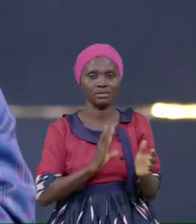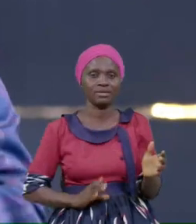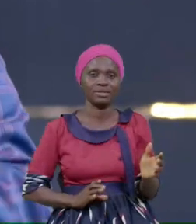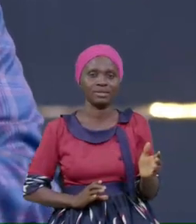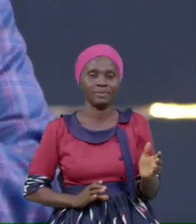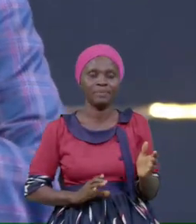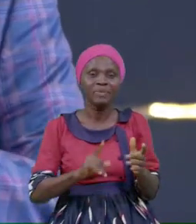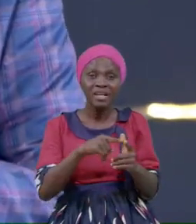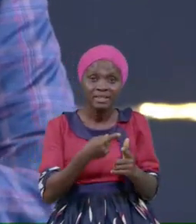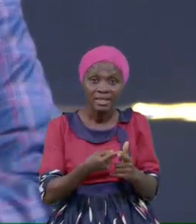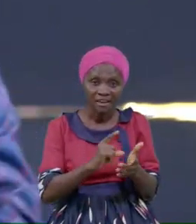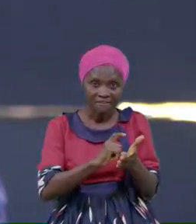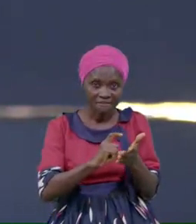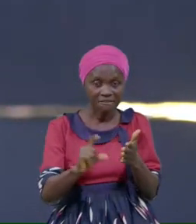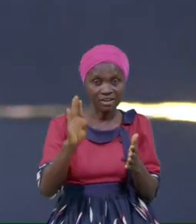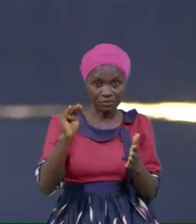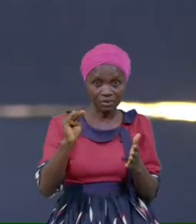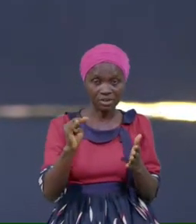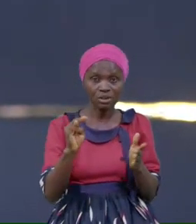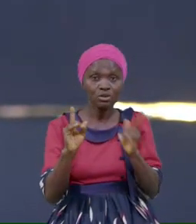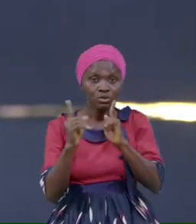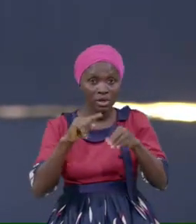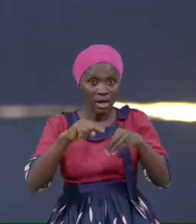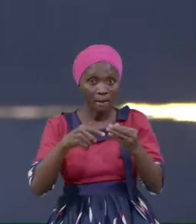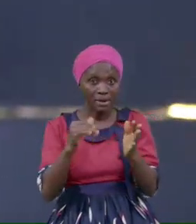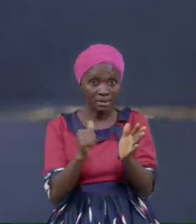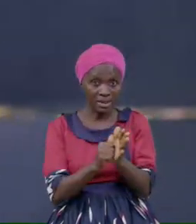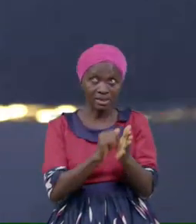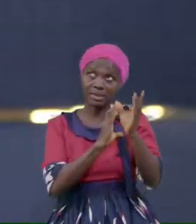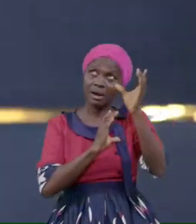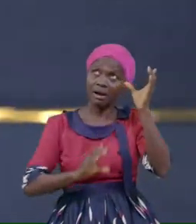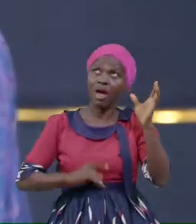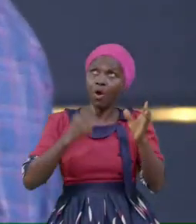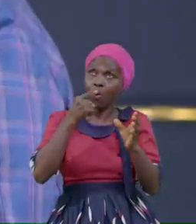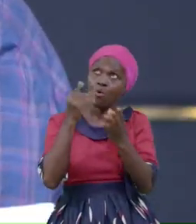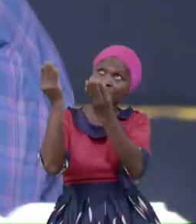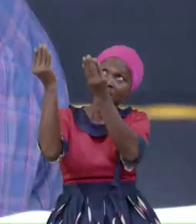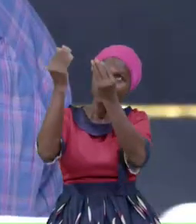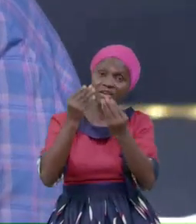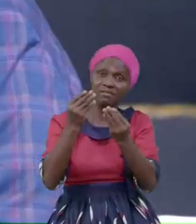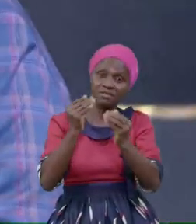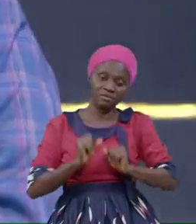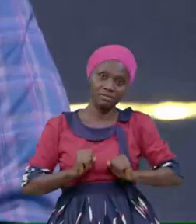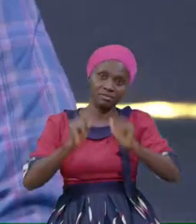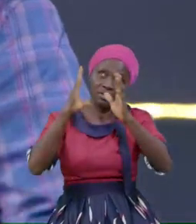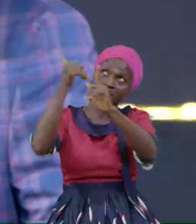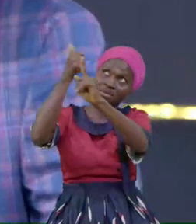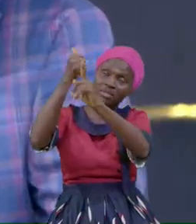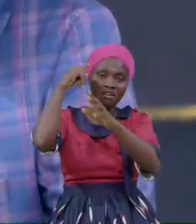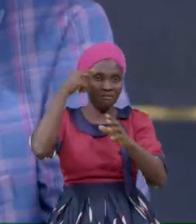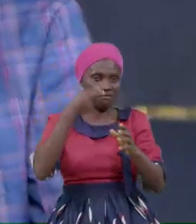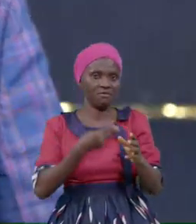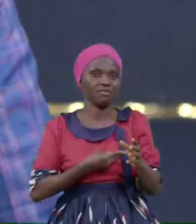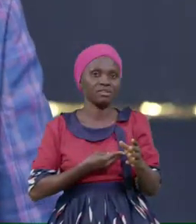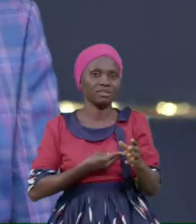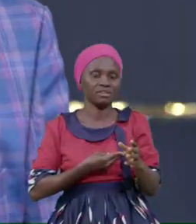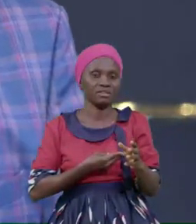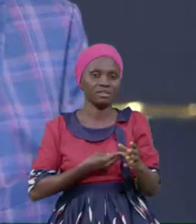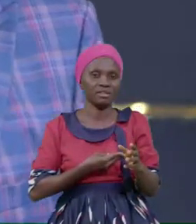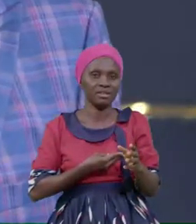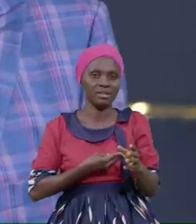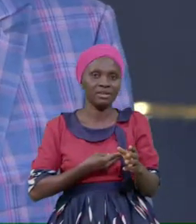that Christ who gave himself for us. Who gave himself for us. Us means